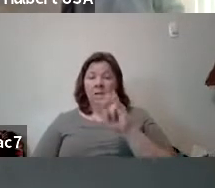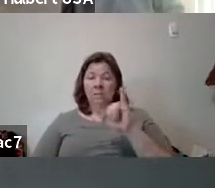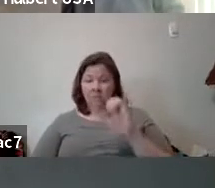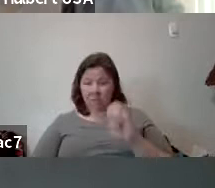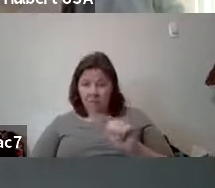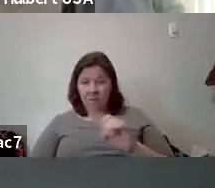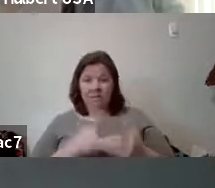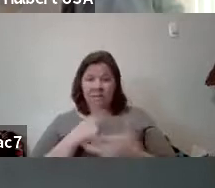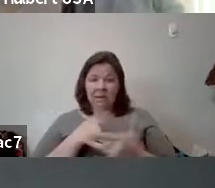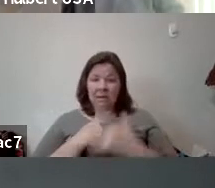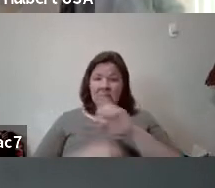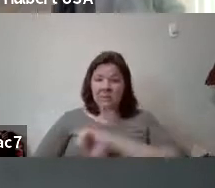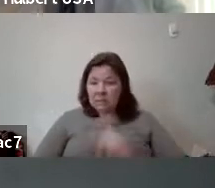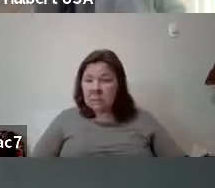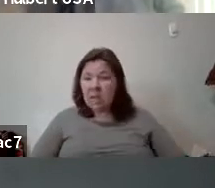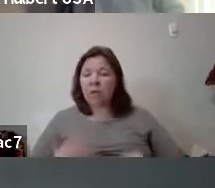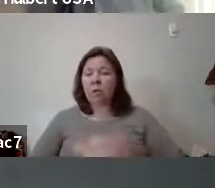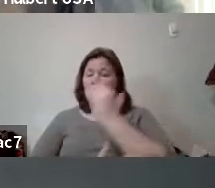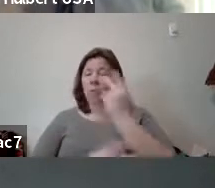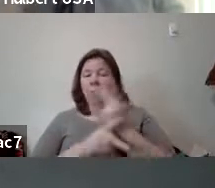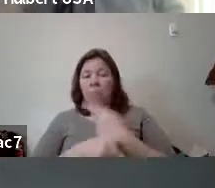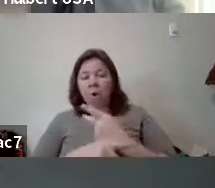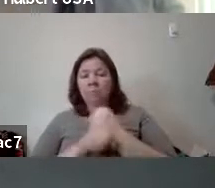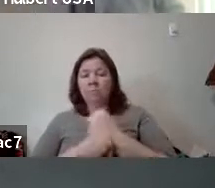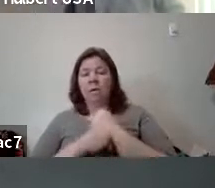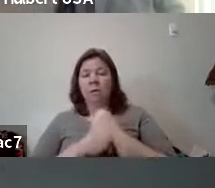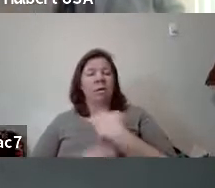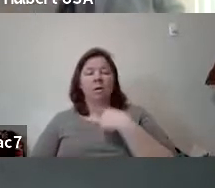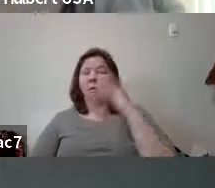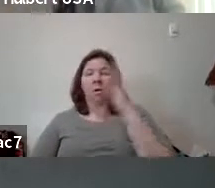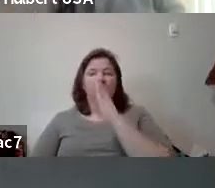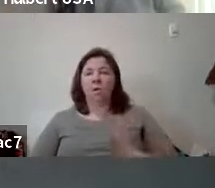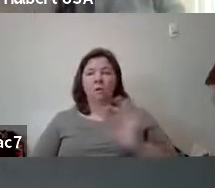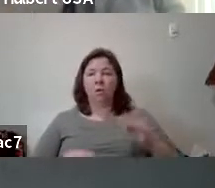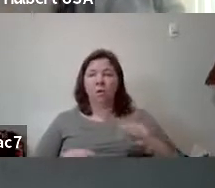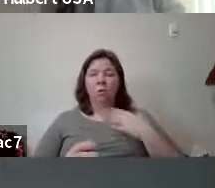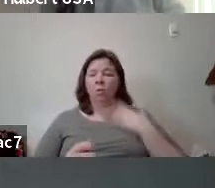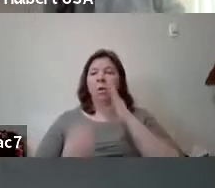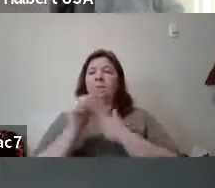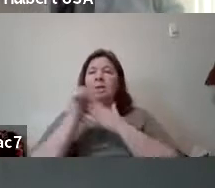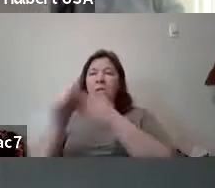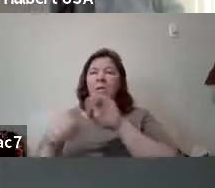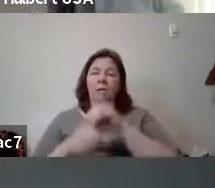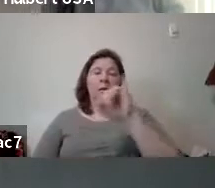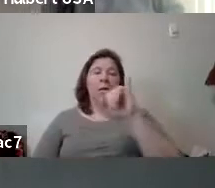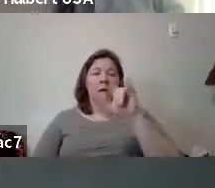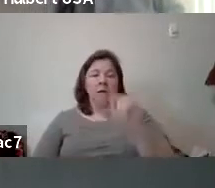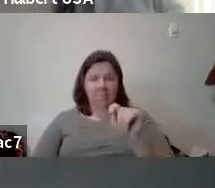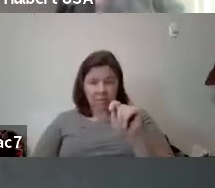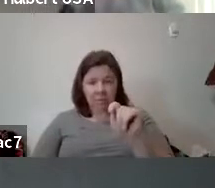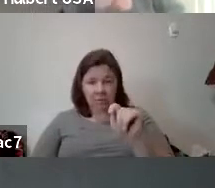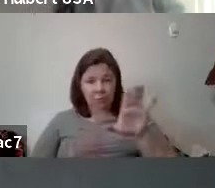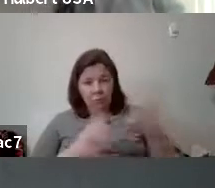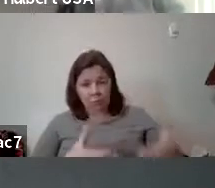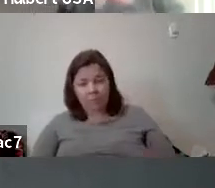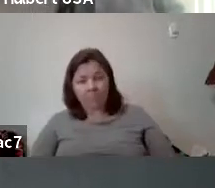they're always designing and coming up with new products. We're always going to be leaders in the IT sector. And, you